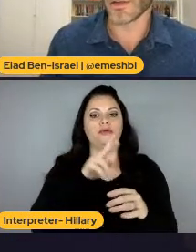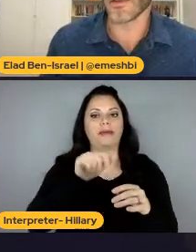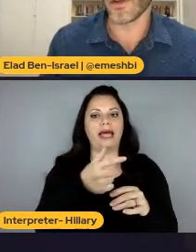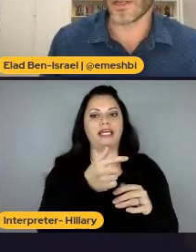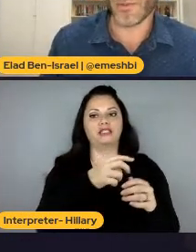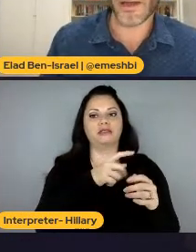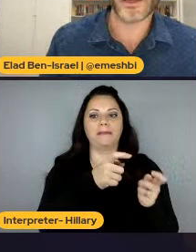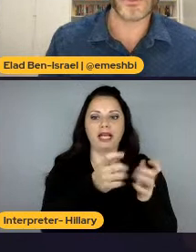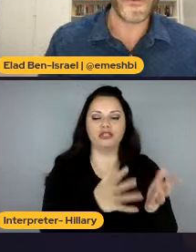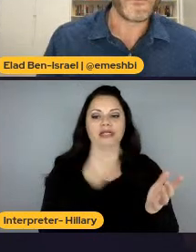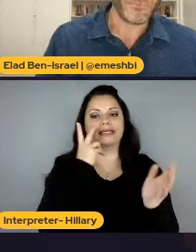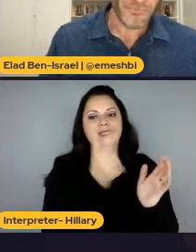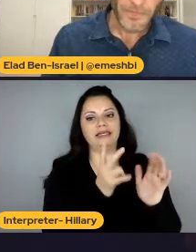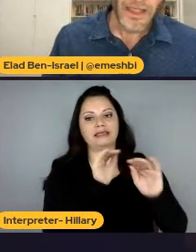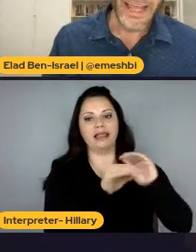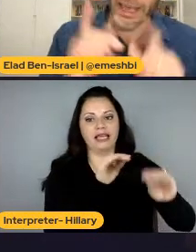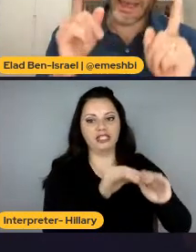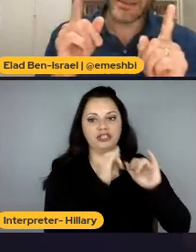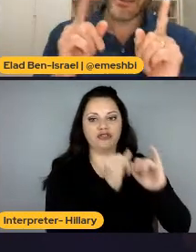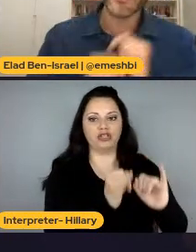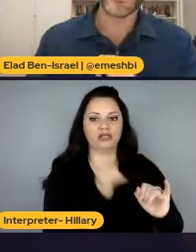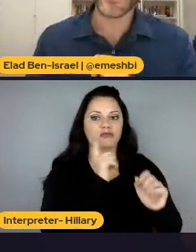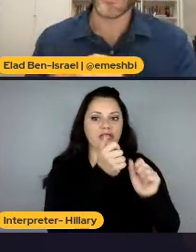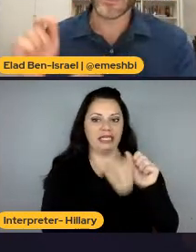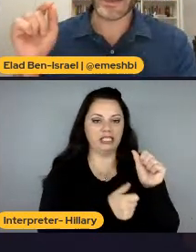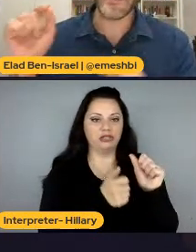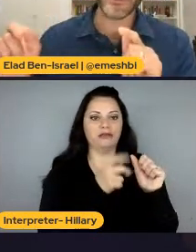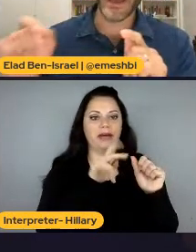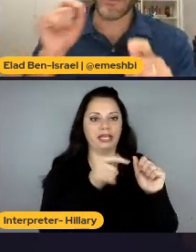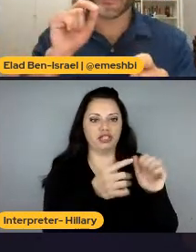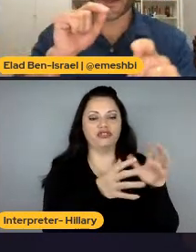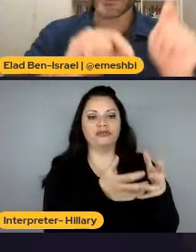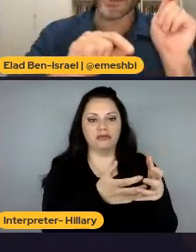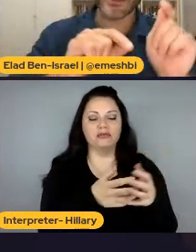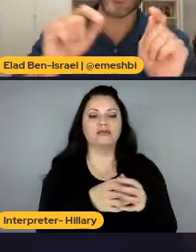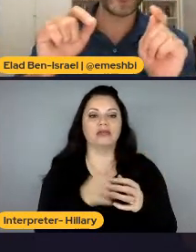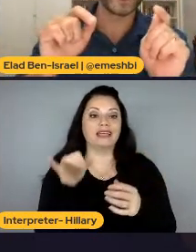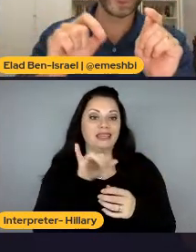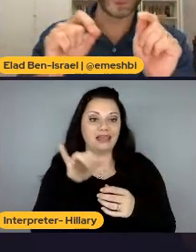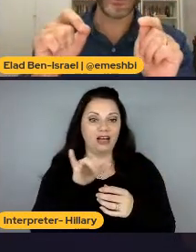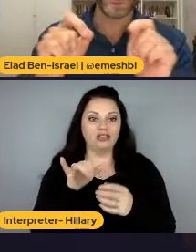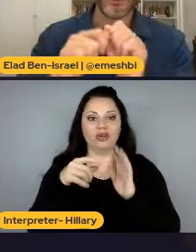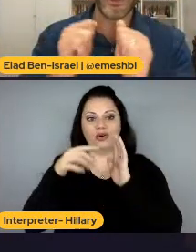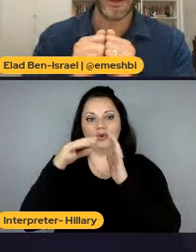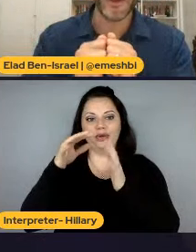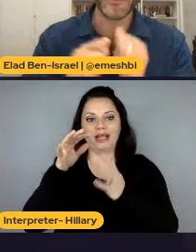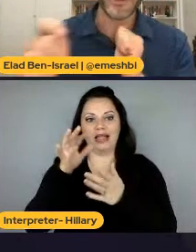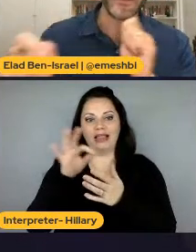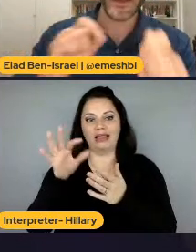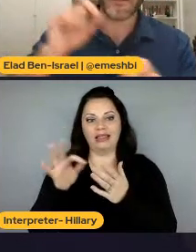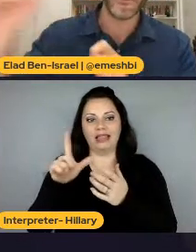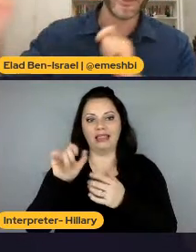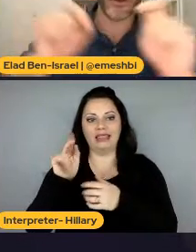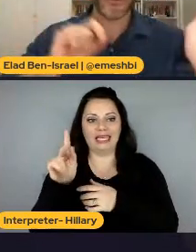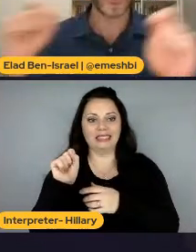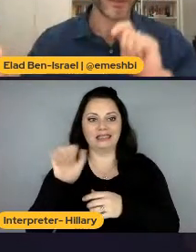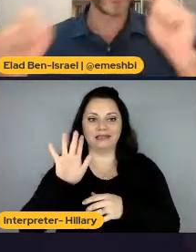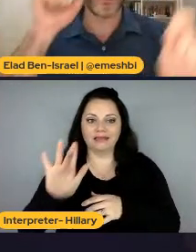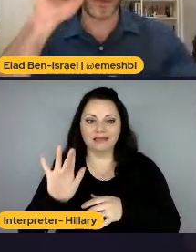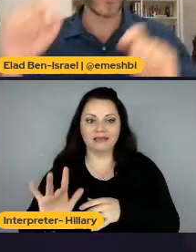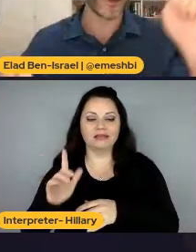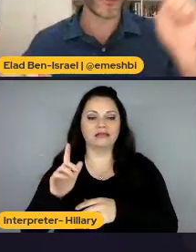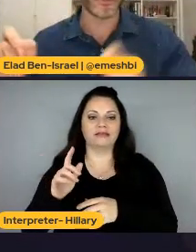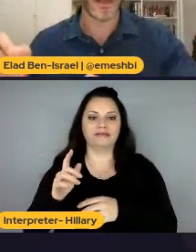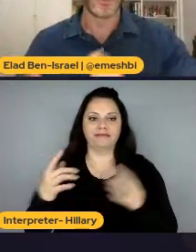installation instructions for each package, and even have links. Hopefully that'll work well, but even have cross